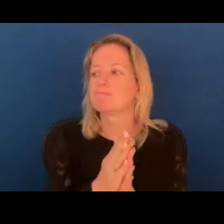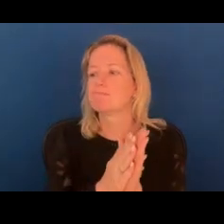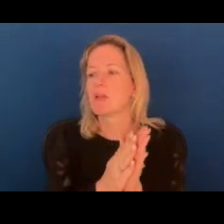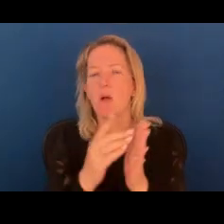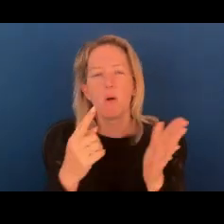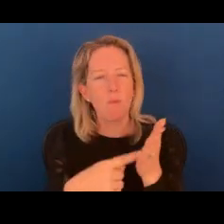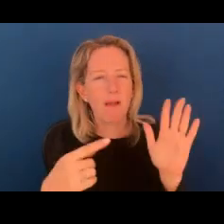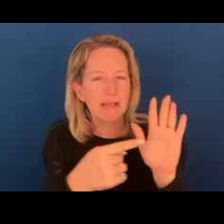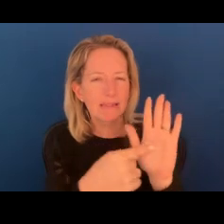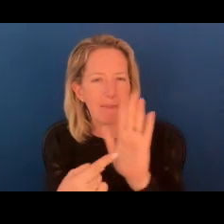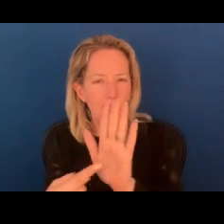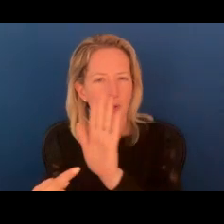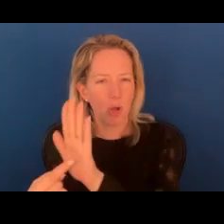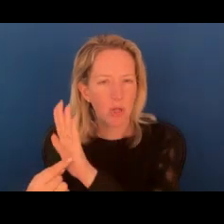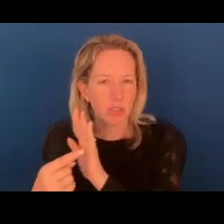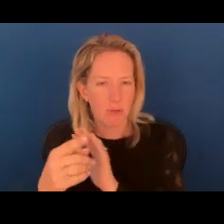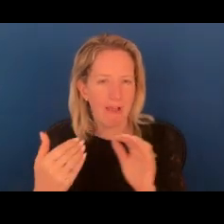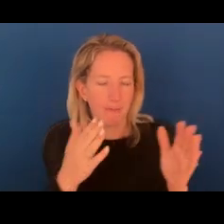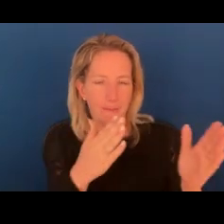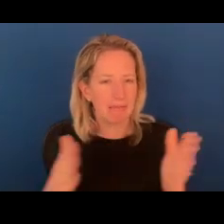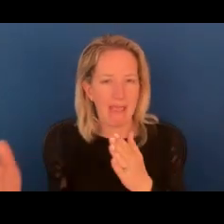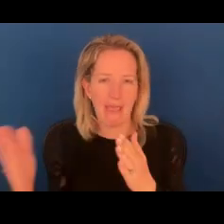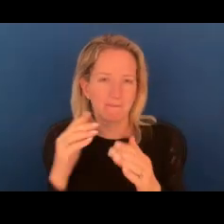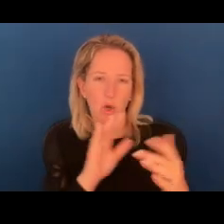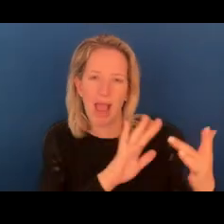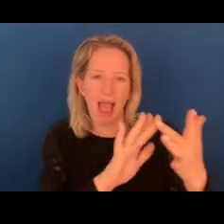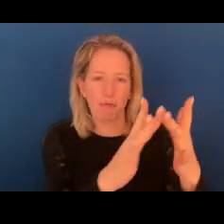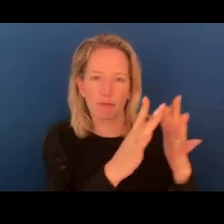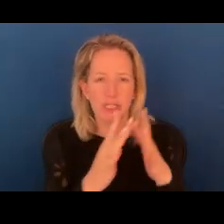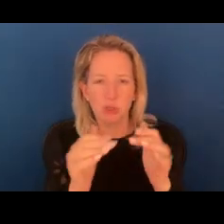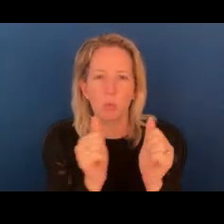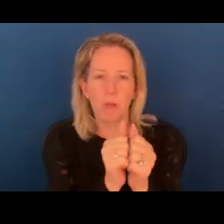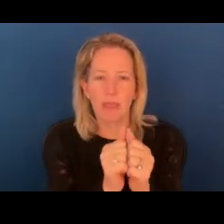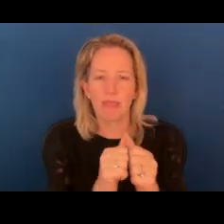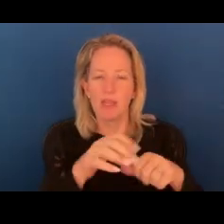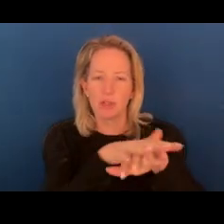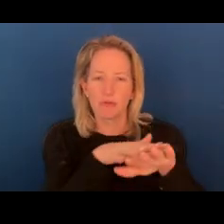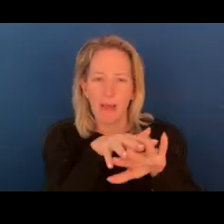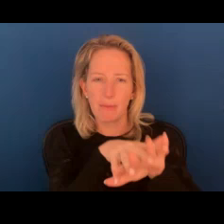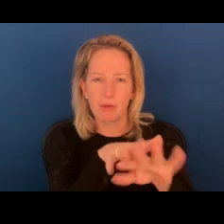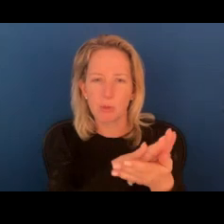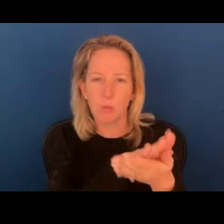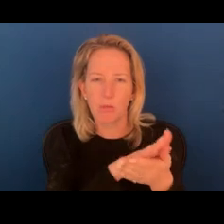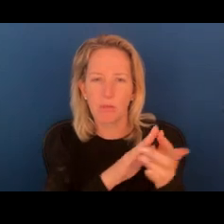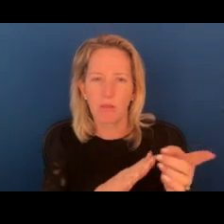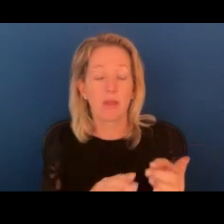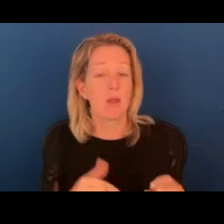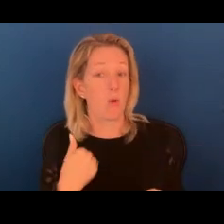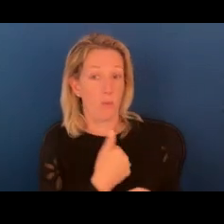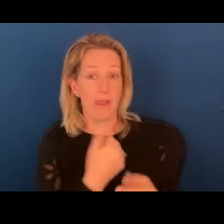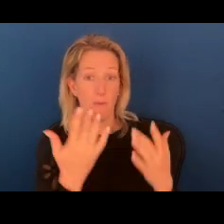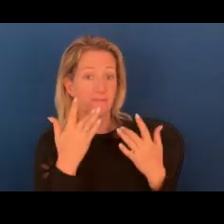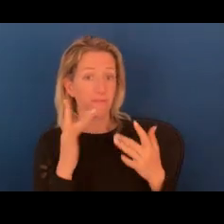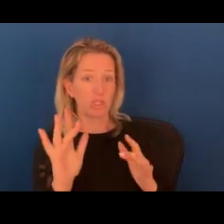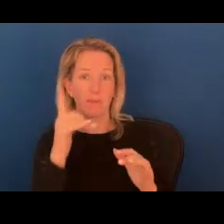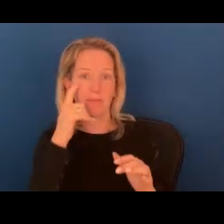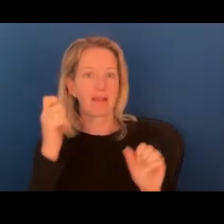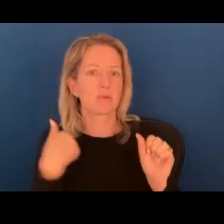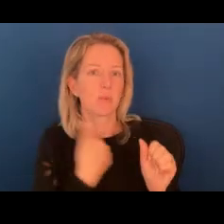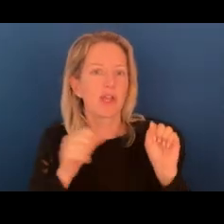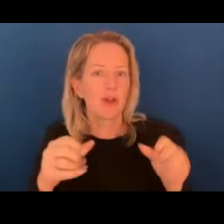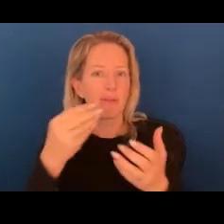have planned with the tribal schools? So we were really fortunate to be able to buy them a lot of different supplies.